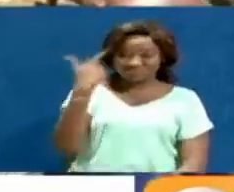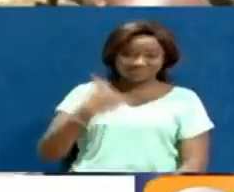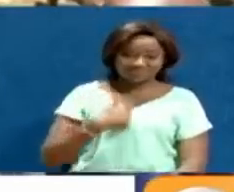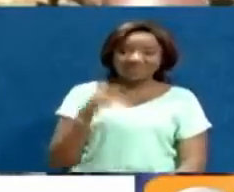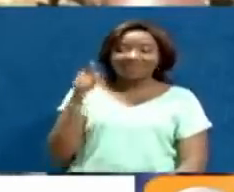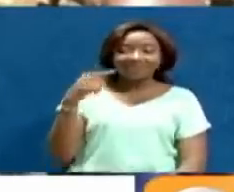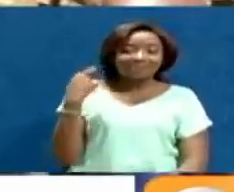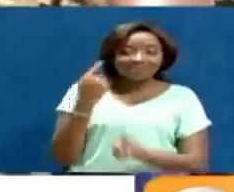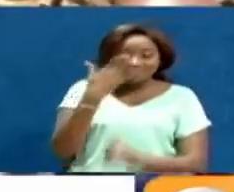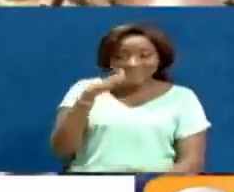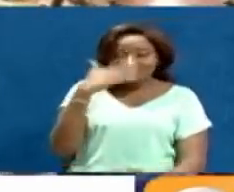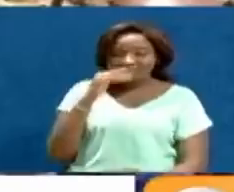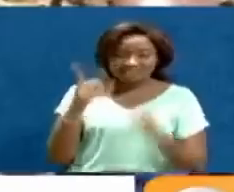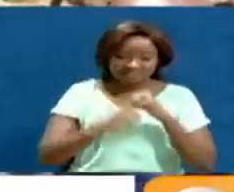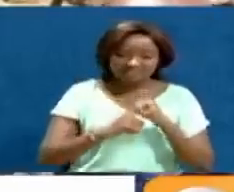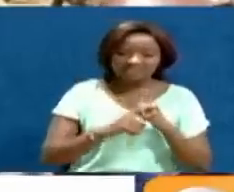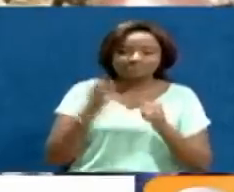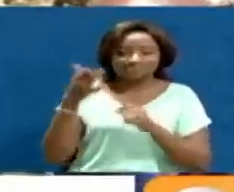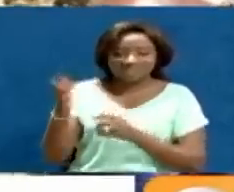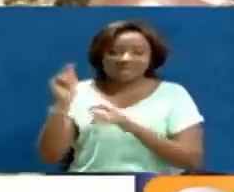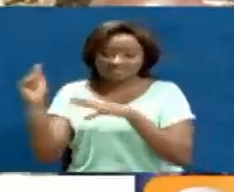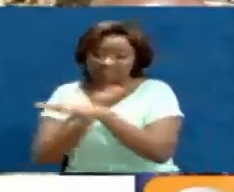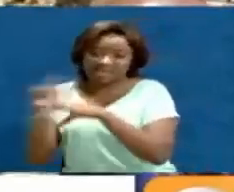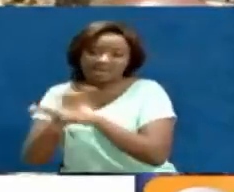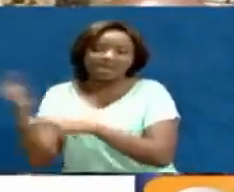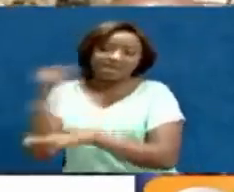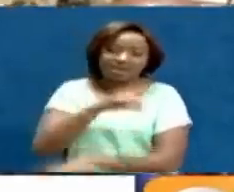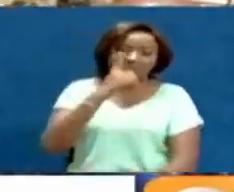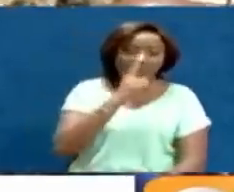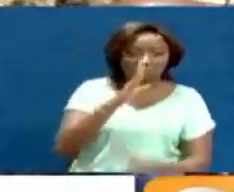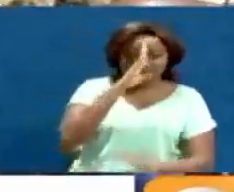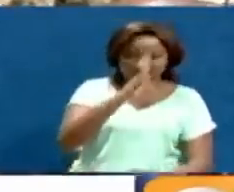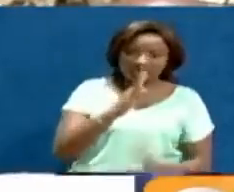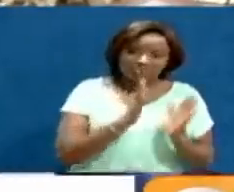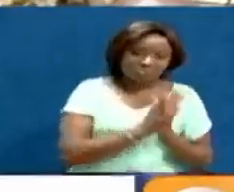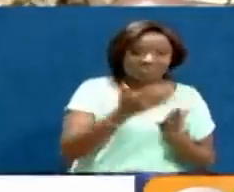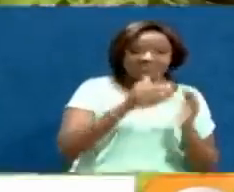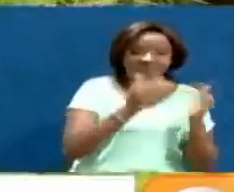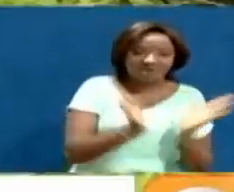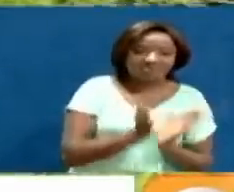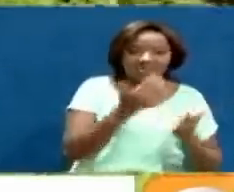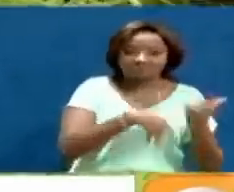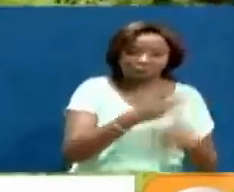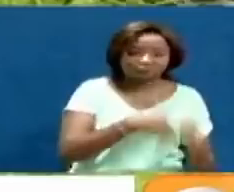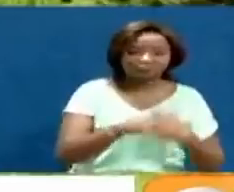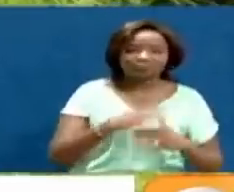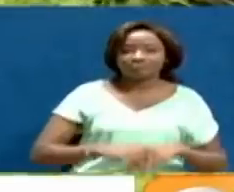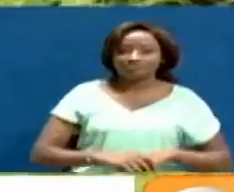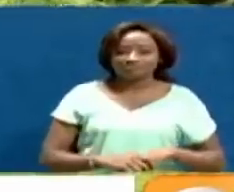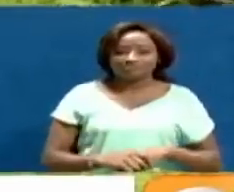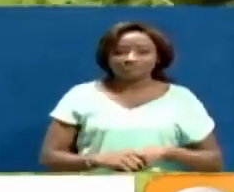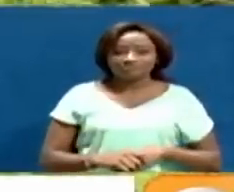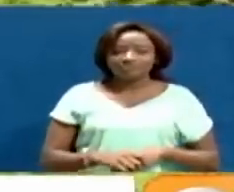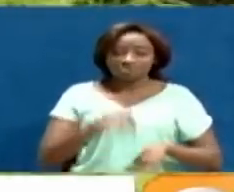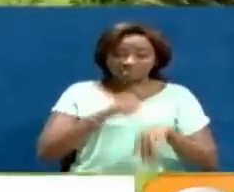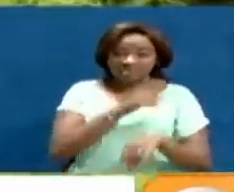spends 6 days out of seven in a week at the training camp and only gets home on Sundays to spend time with his family. When